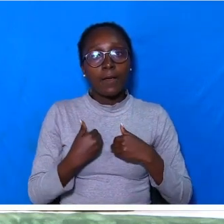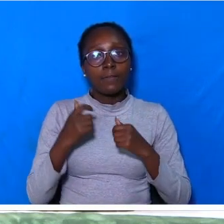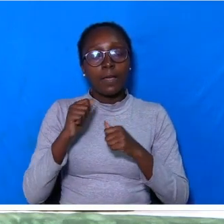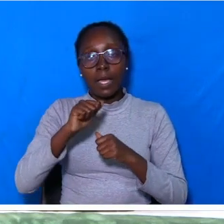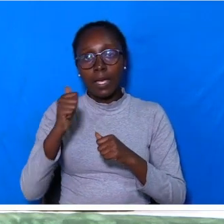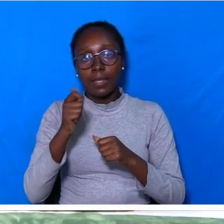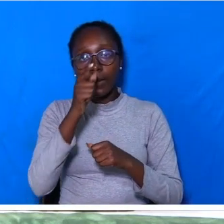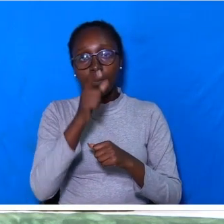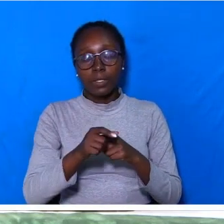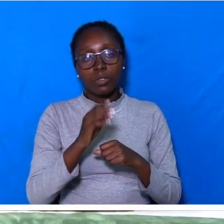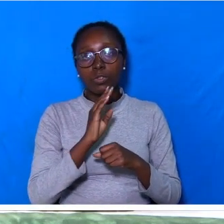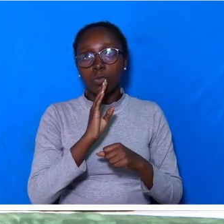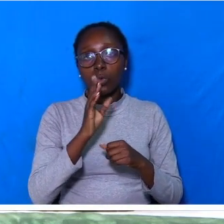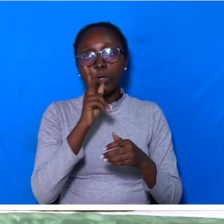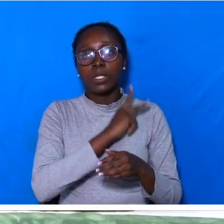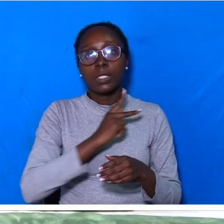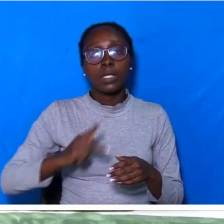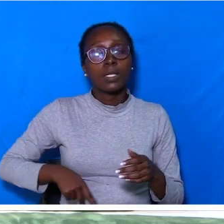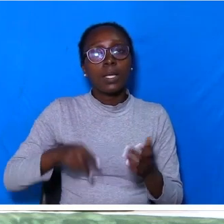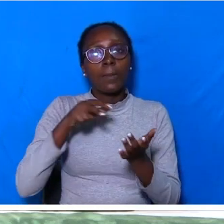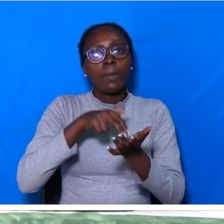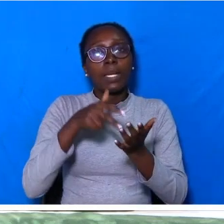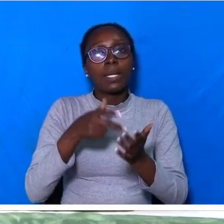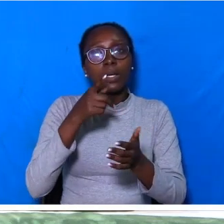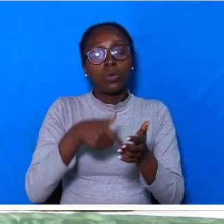It means Satan is pulling you back